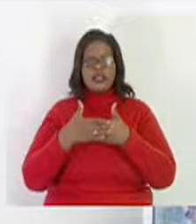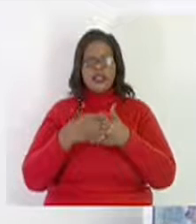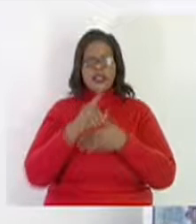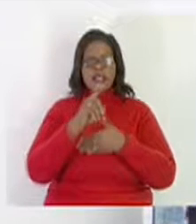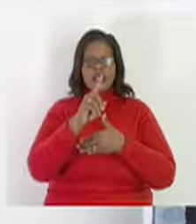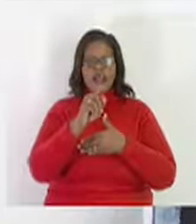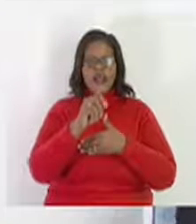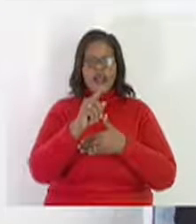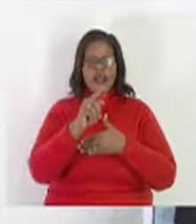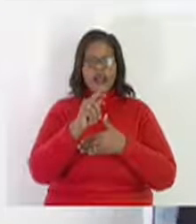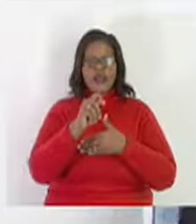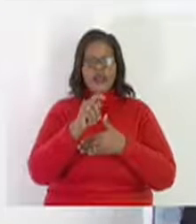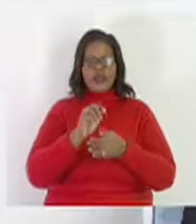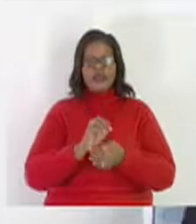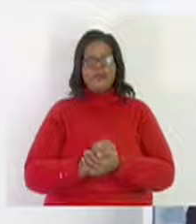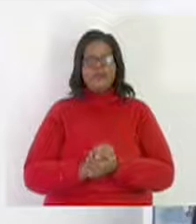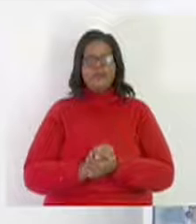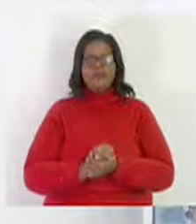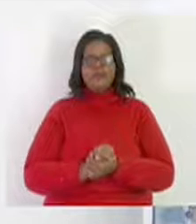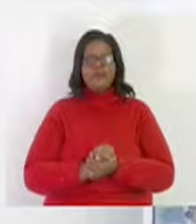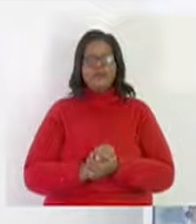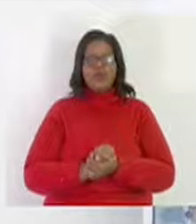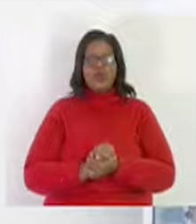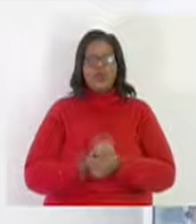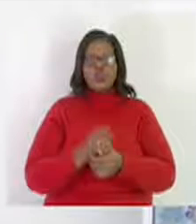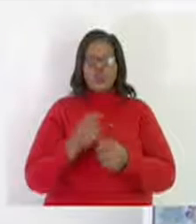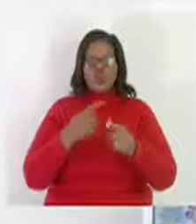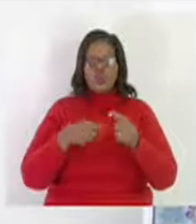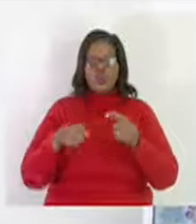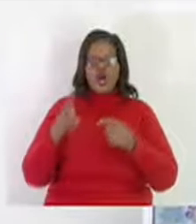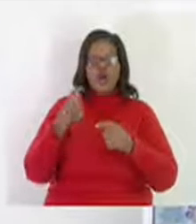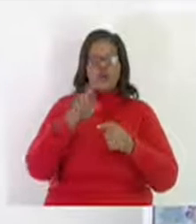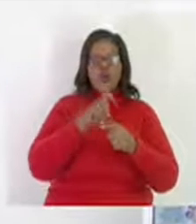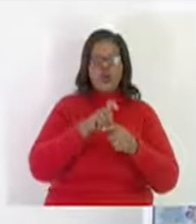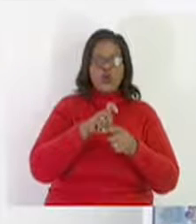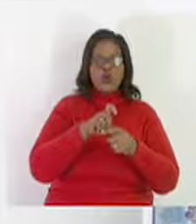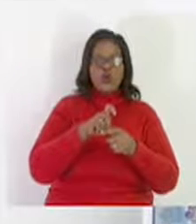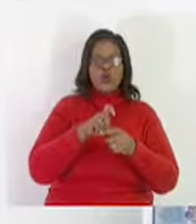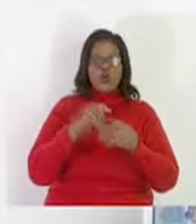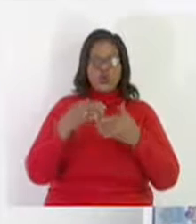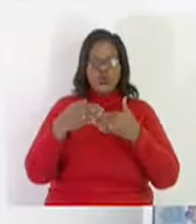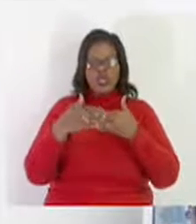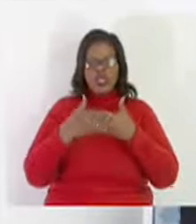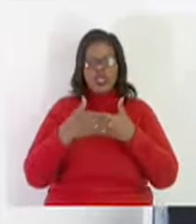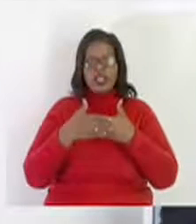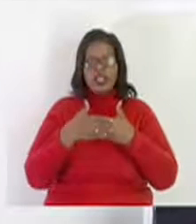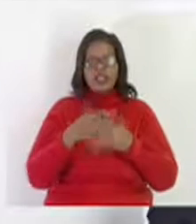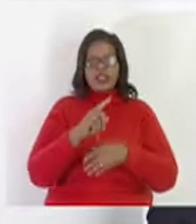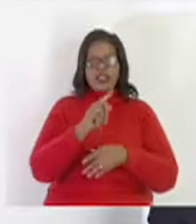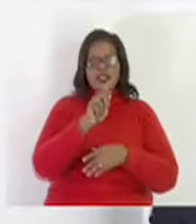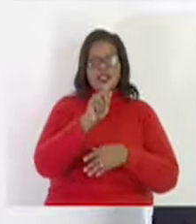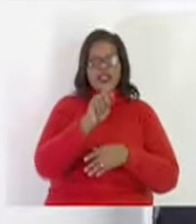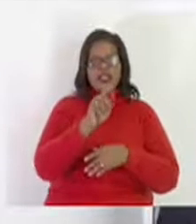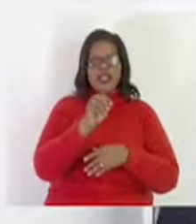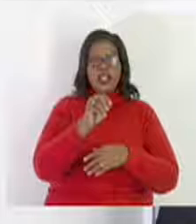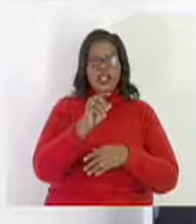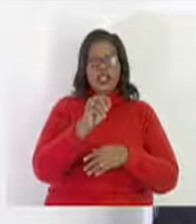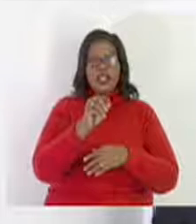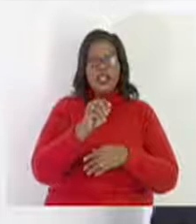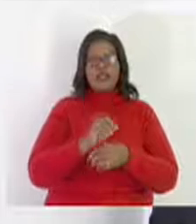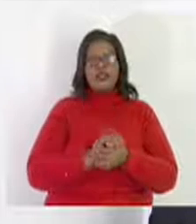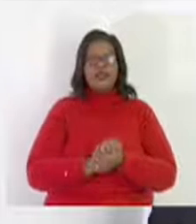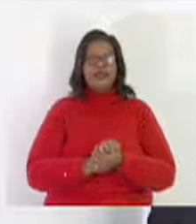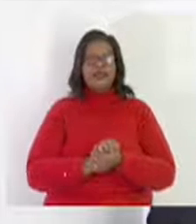10. Round off the number which you are given to the